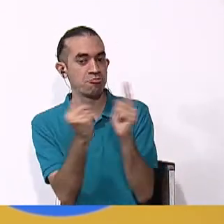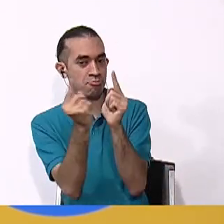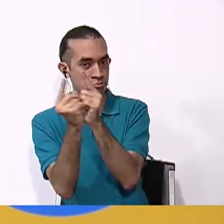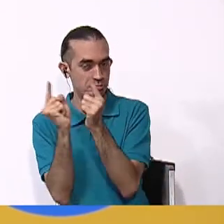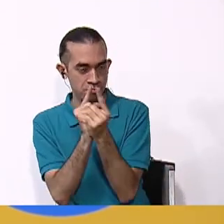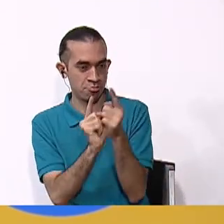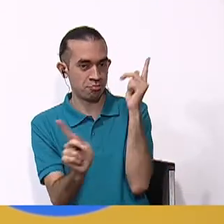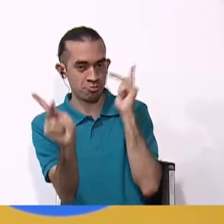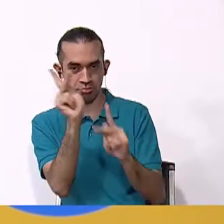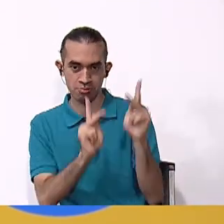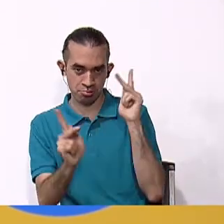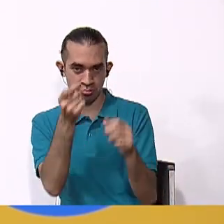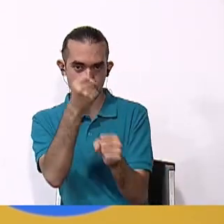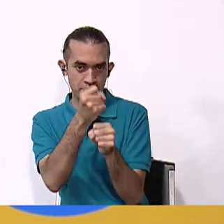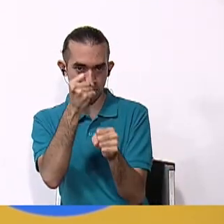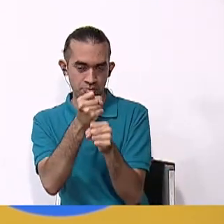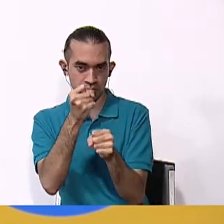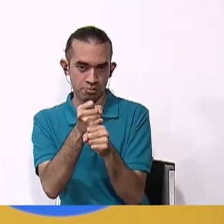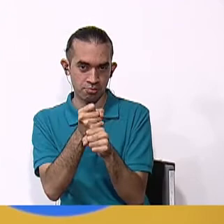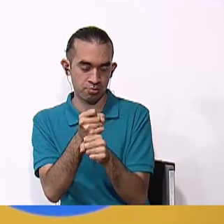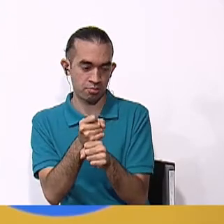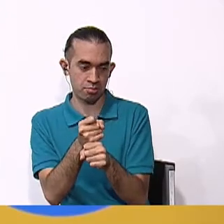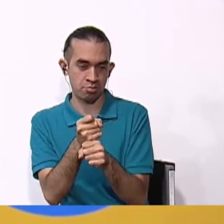people who work at